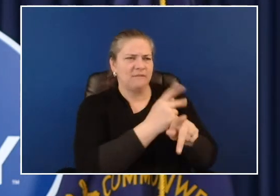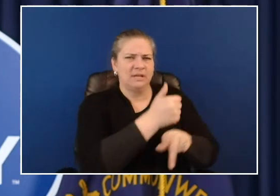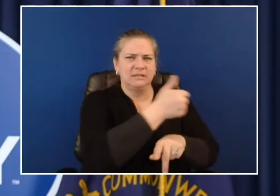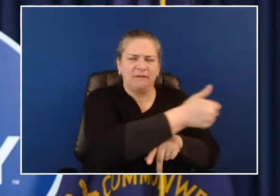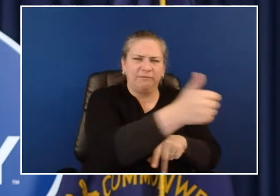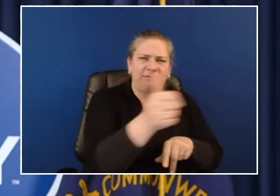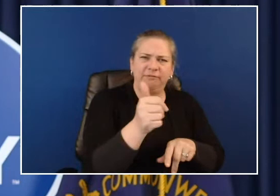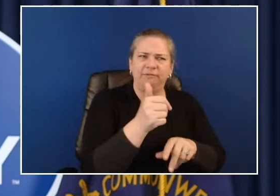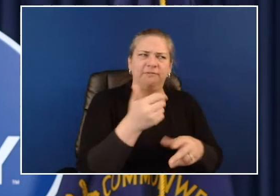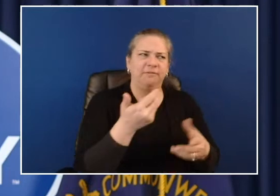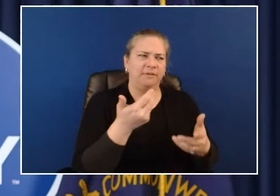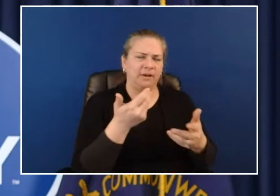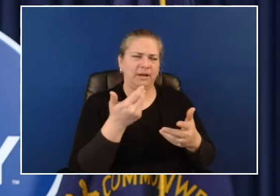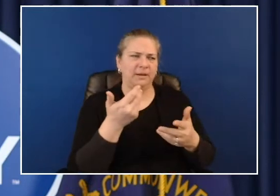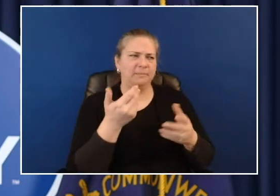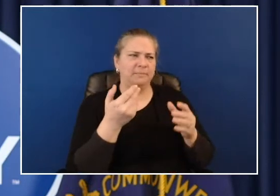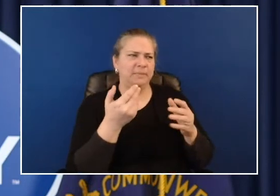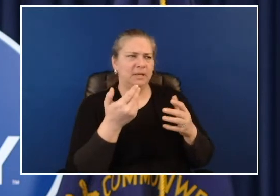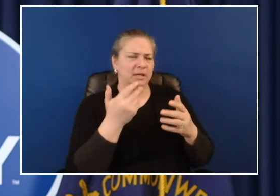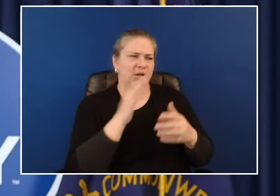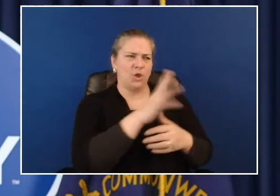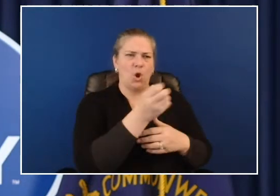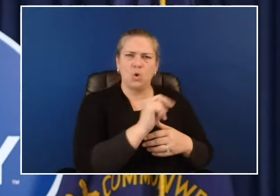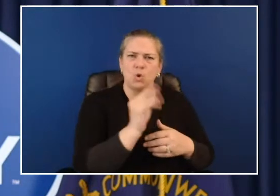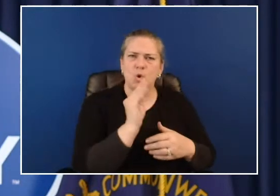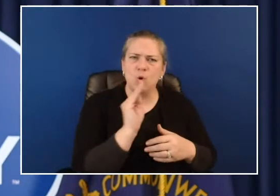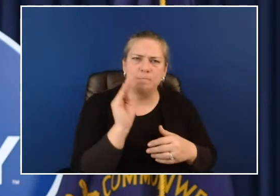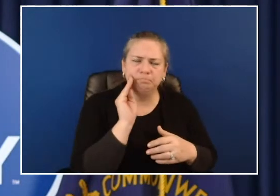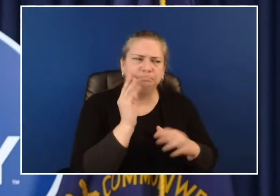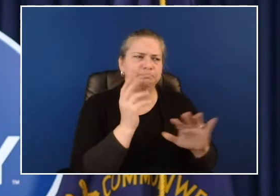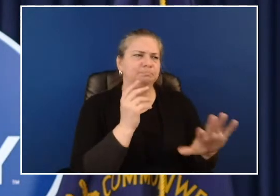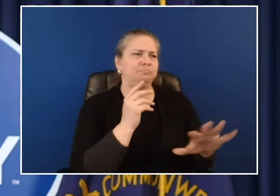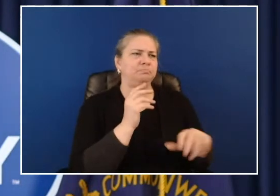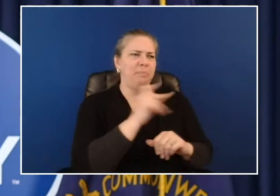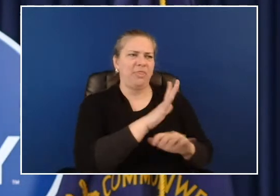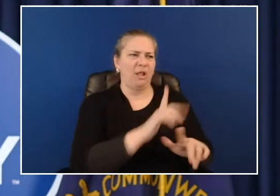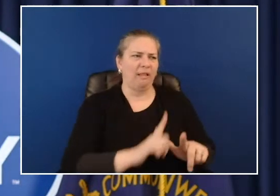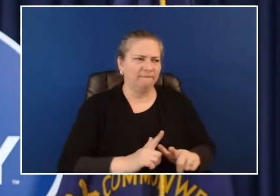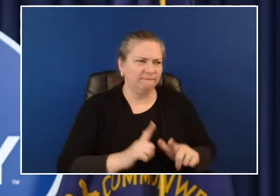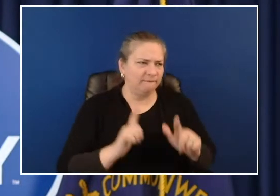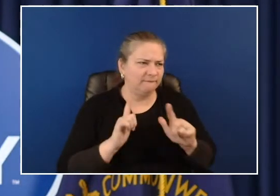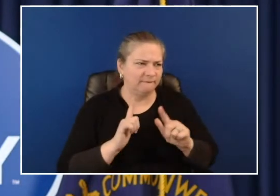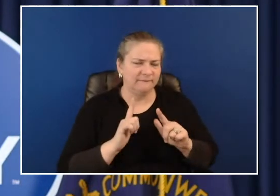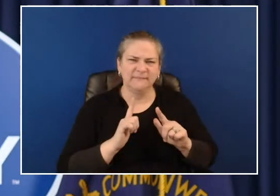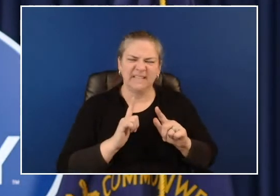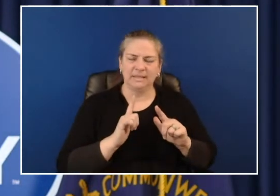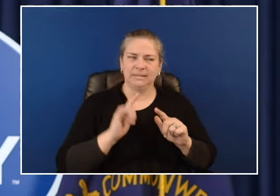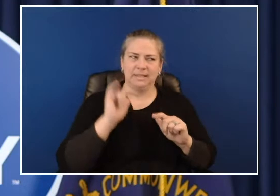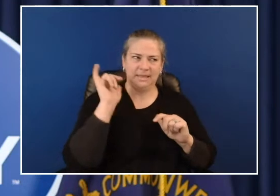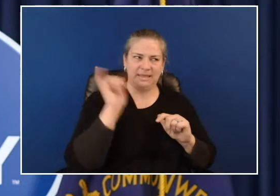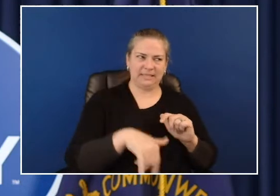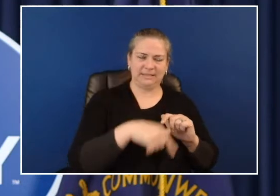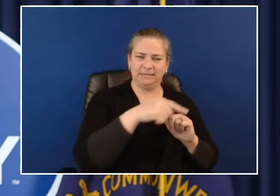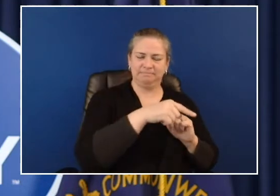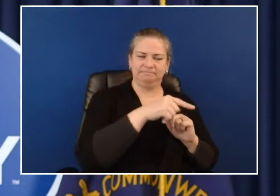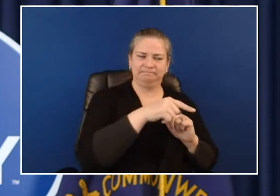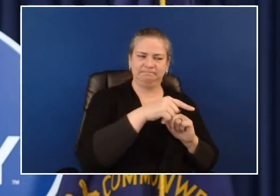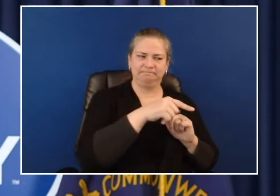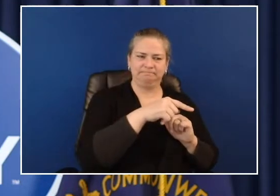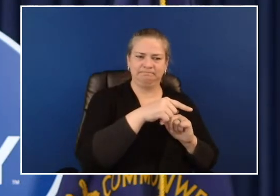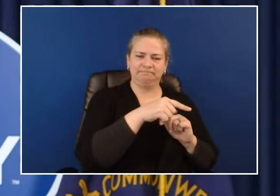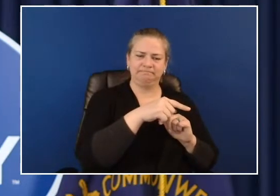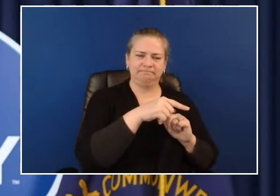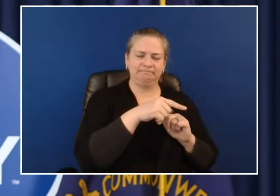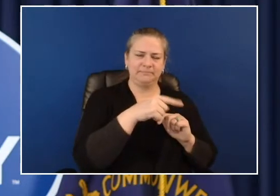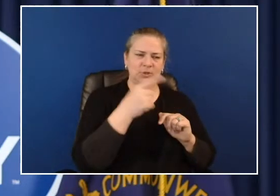being in their homes, back in their lives. Again, this is a step where it's always a